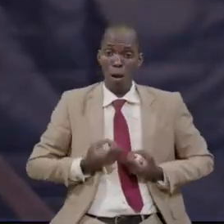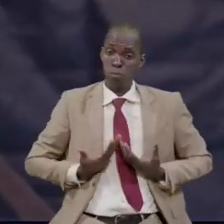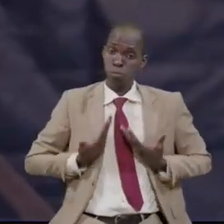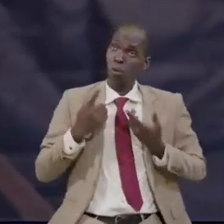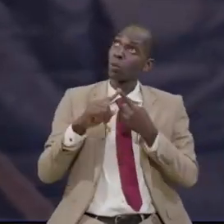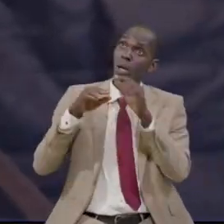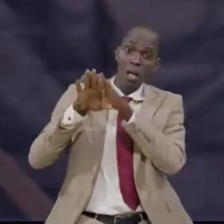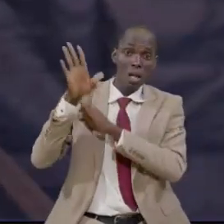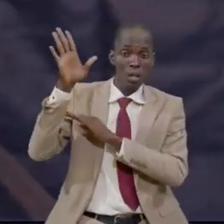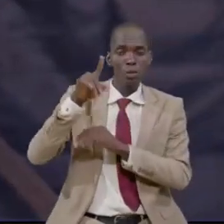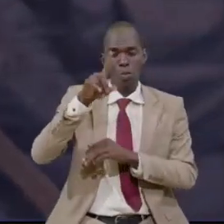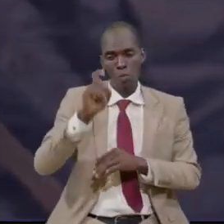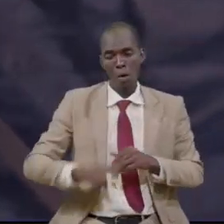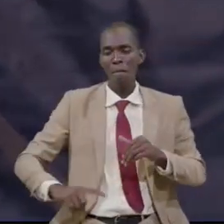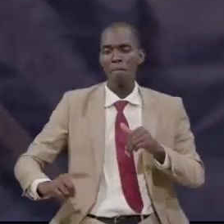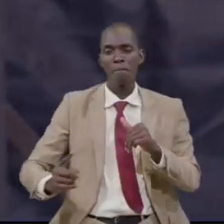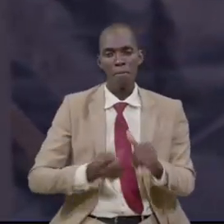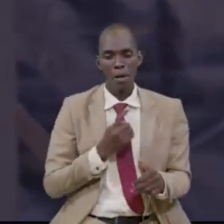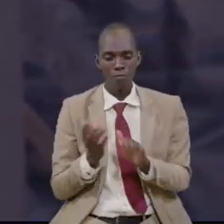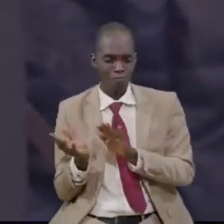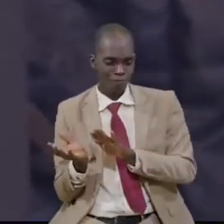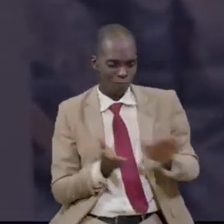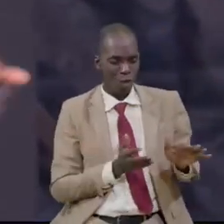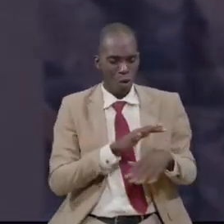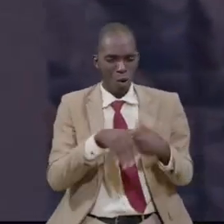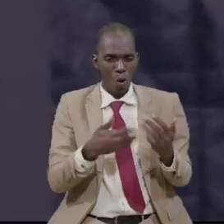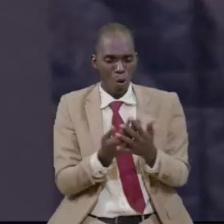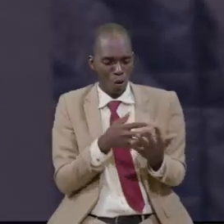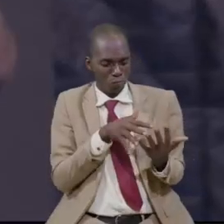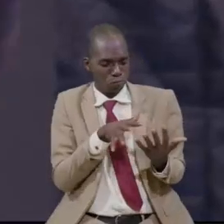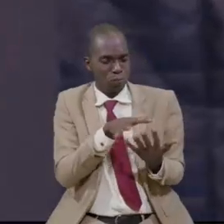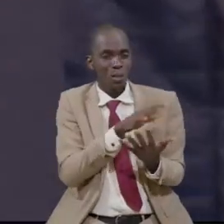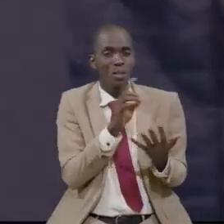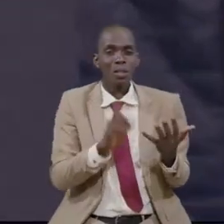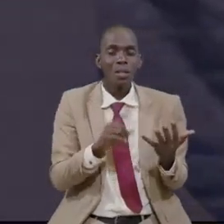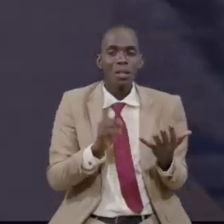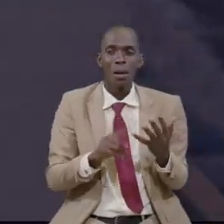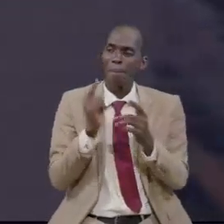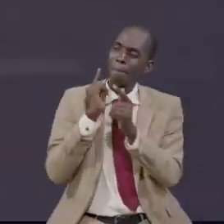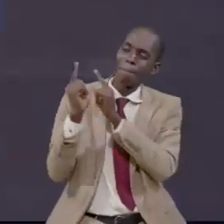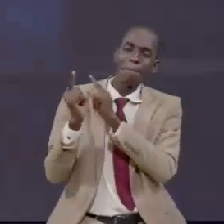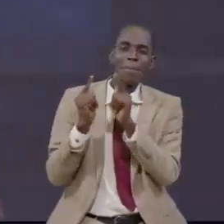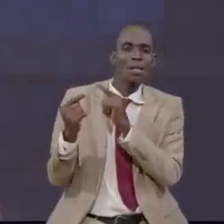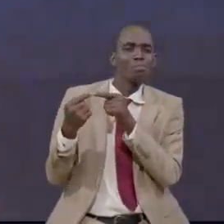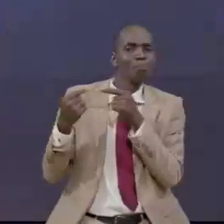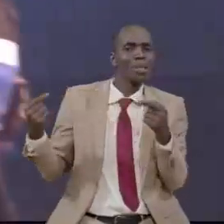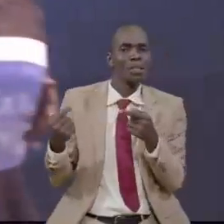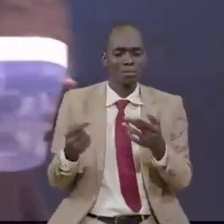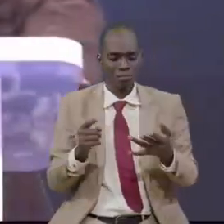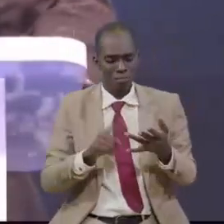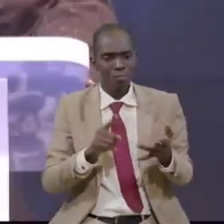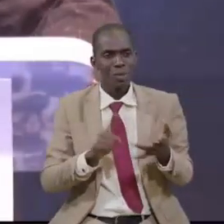aside all mes all G all hypocrisies all